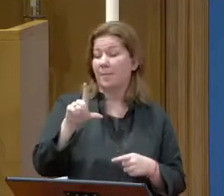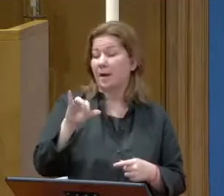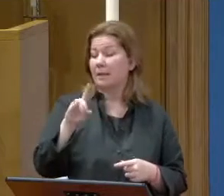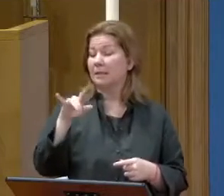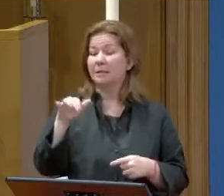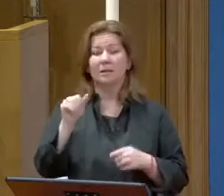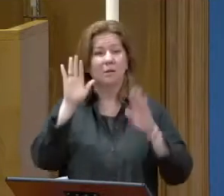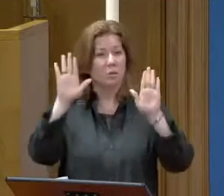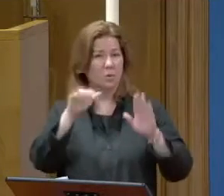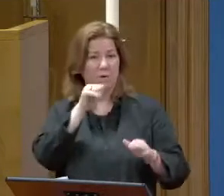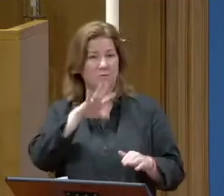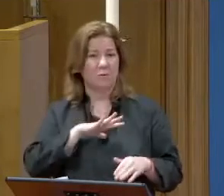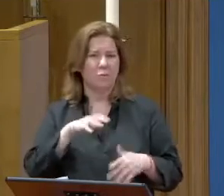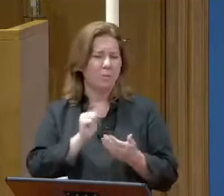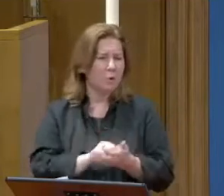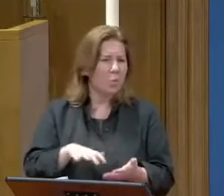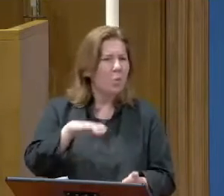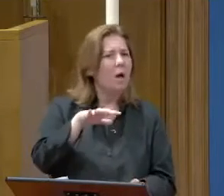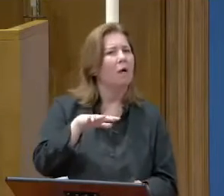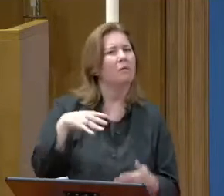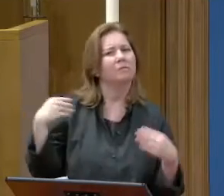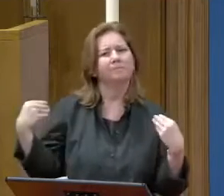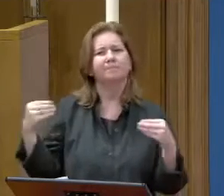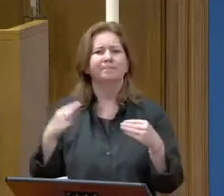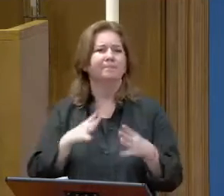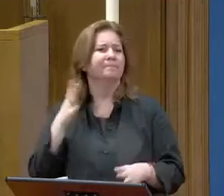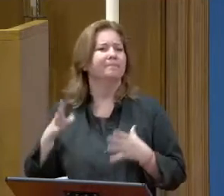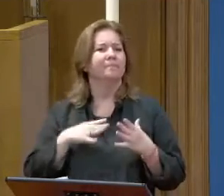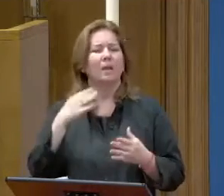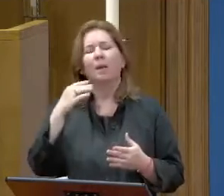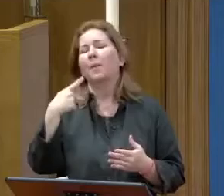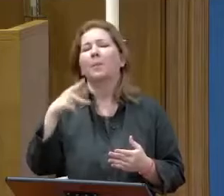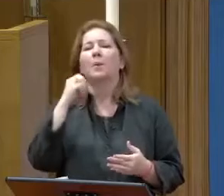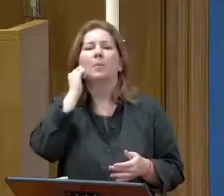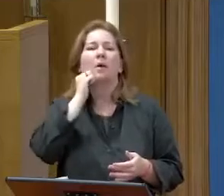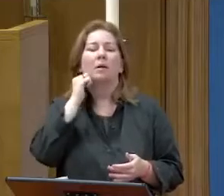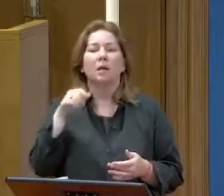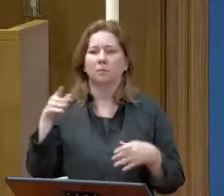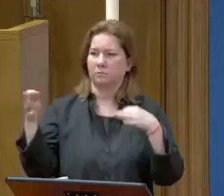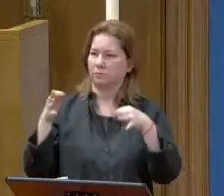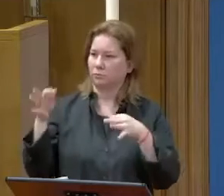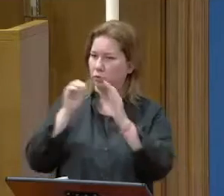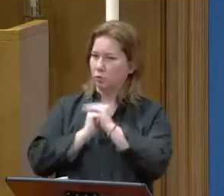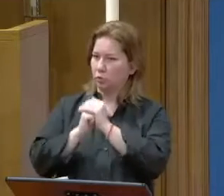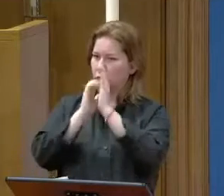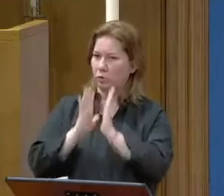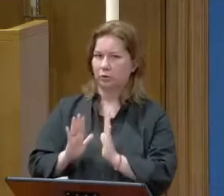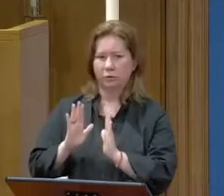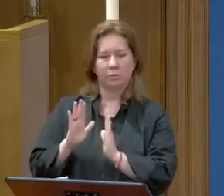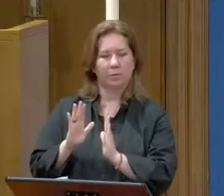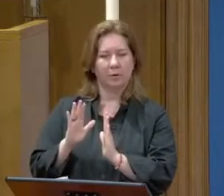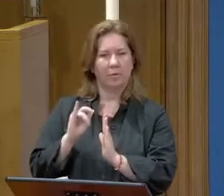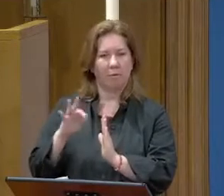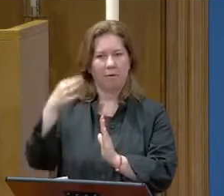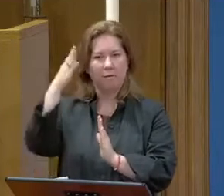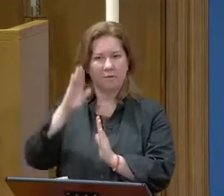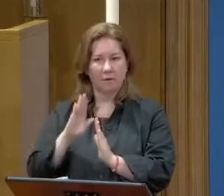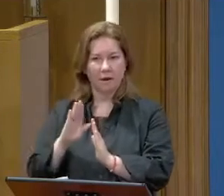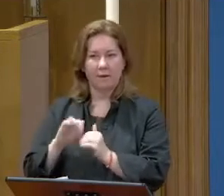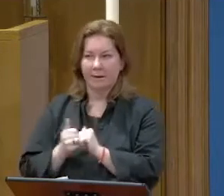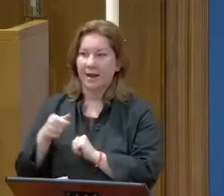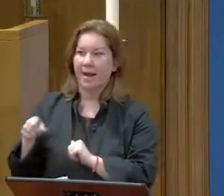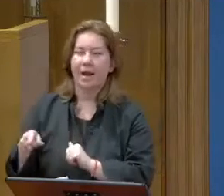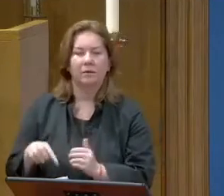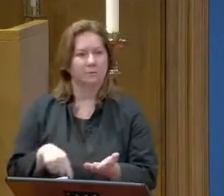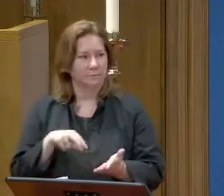wonderful woman who was wealthy and a merchant of fine purple cloth and who was described as a worshiper of God, and how as she stood